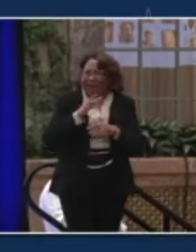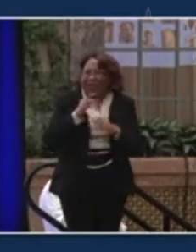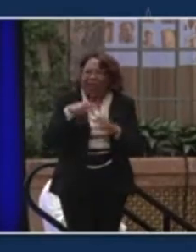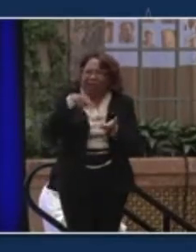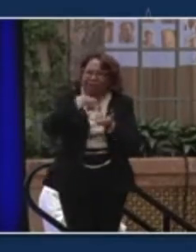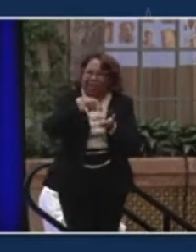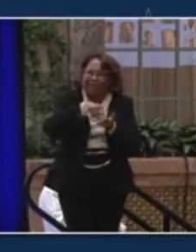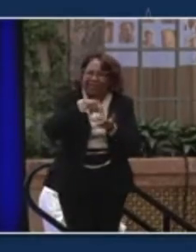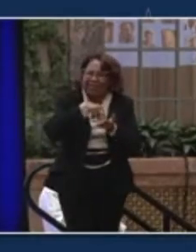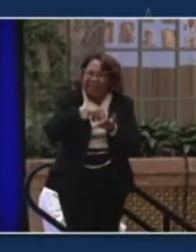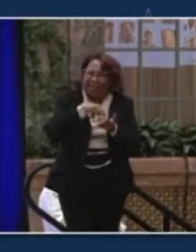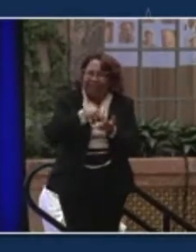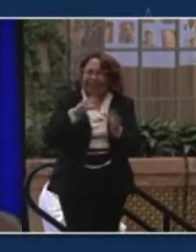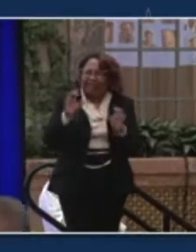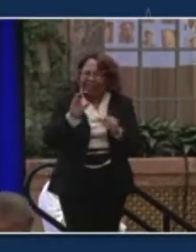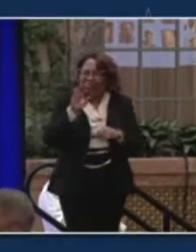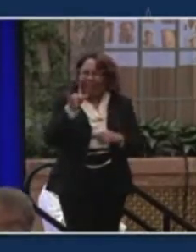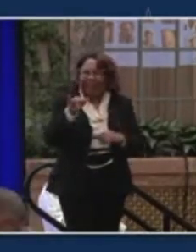plate.